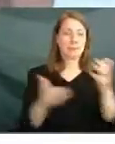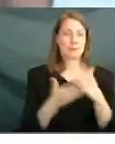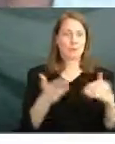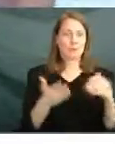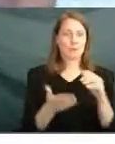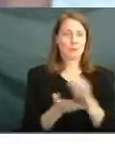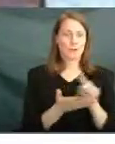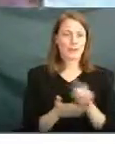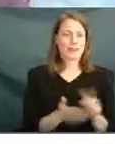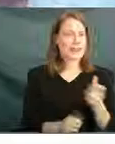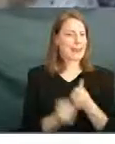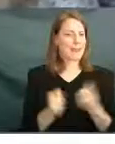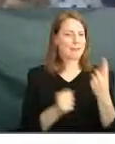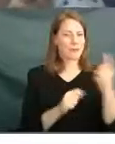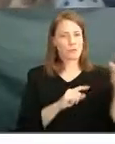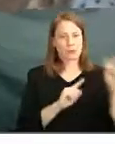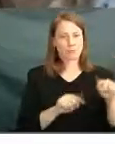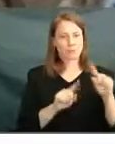performing.